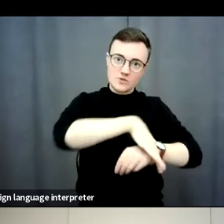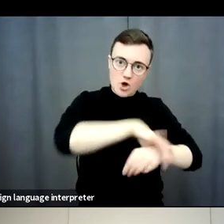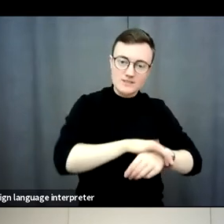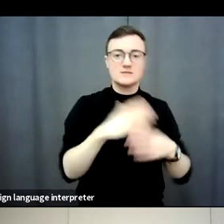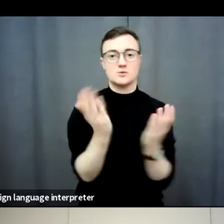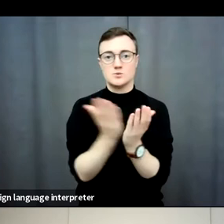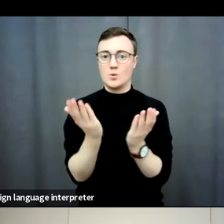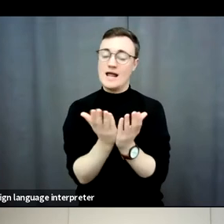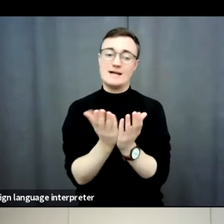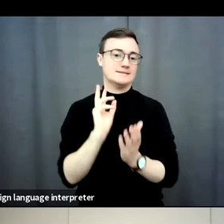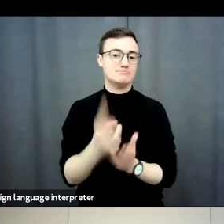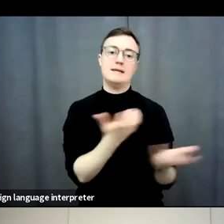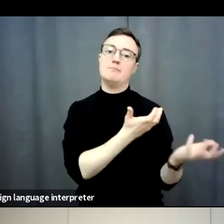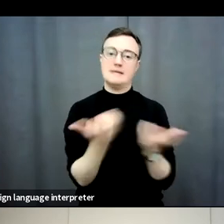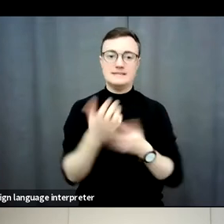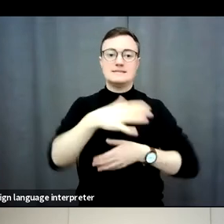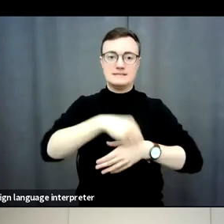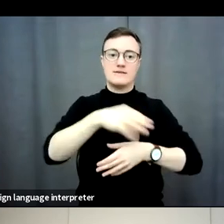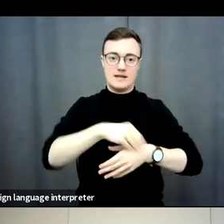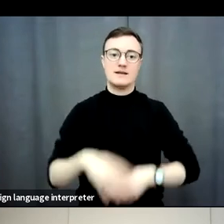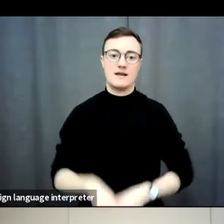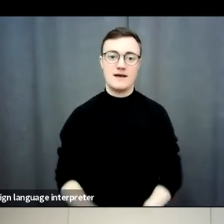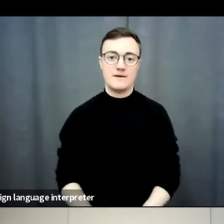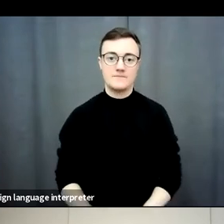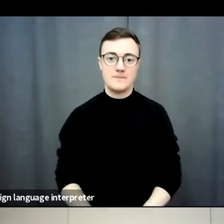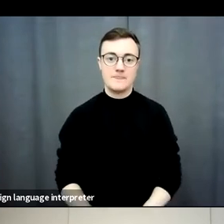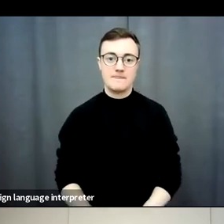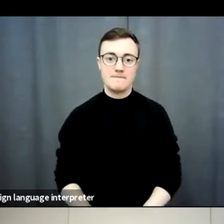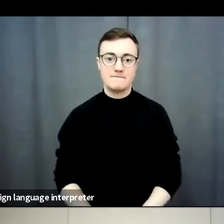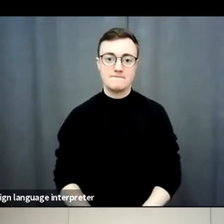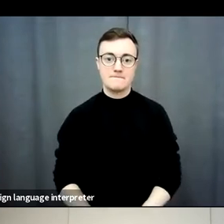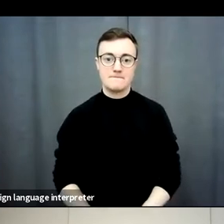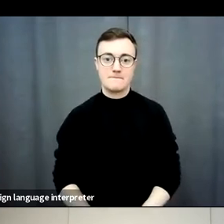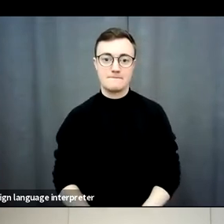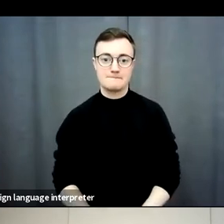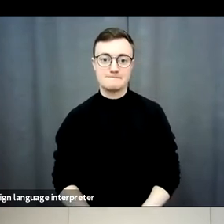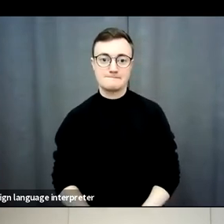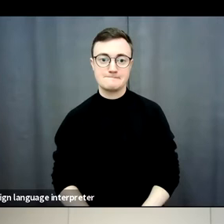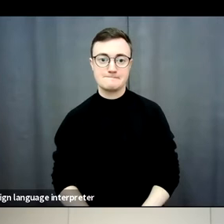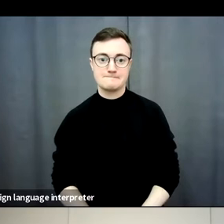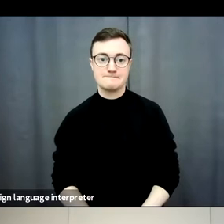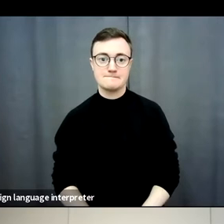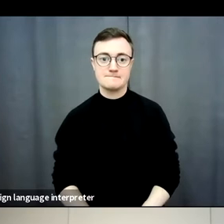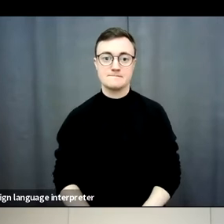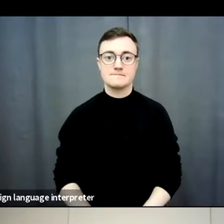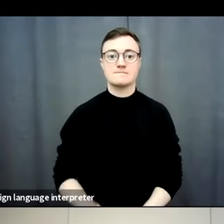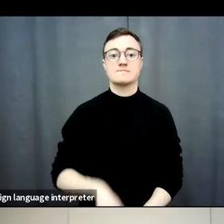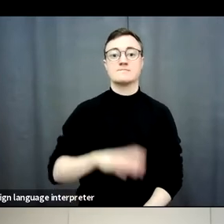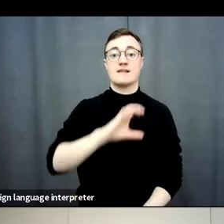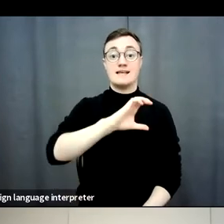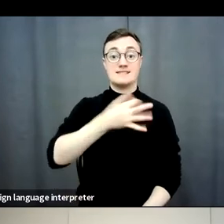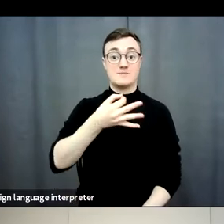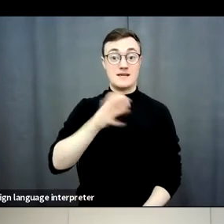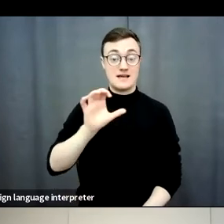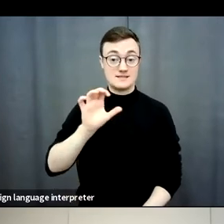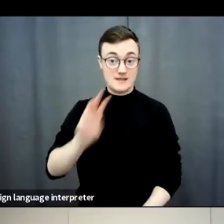in Sweden. The National Agency for Special Needs Education and Schools offers courses